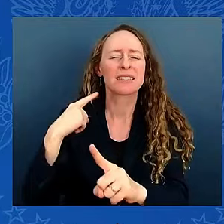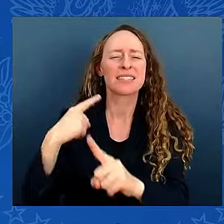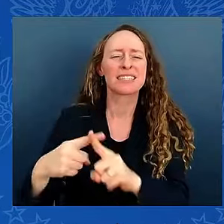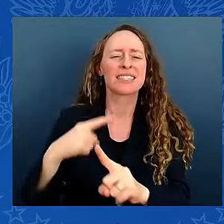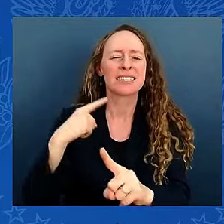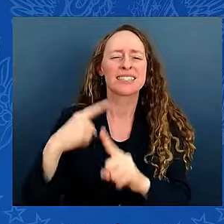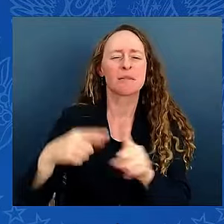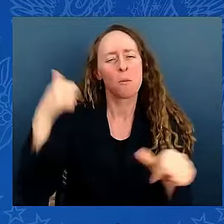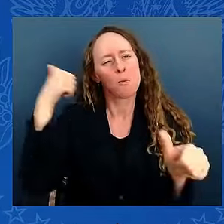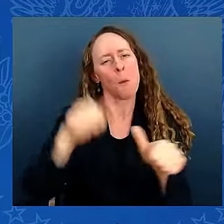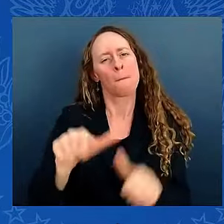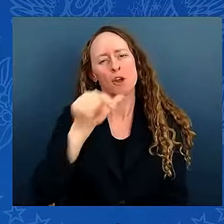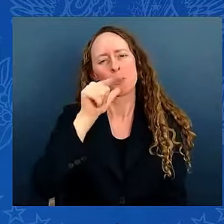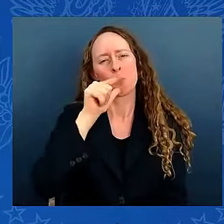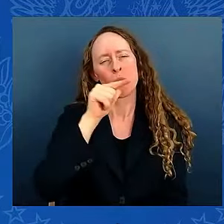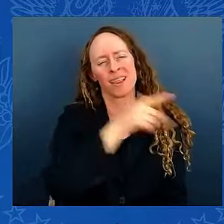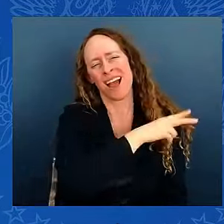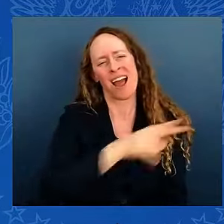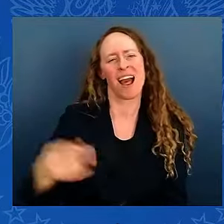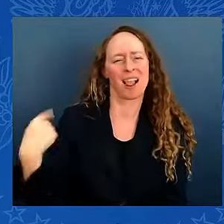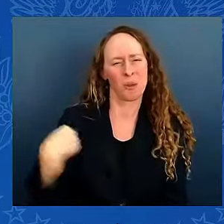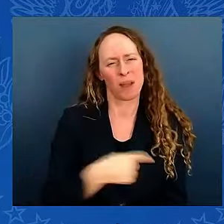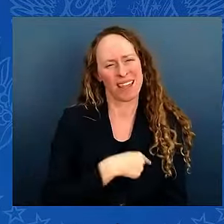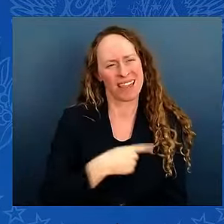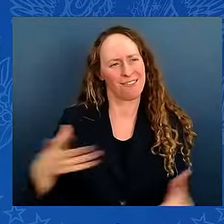the United States of America.